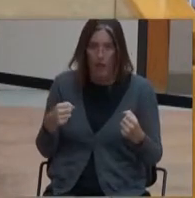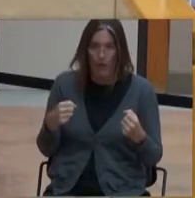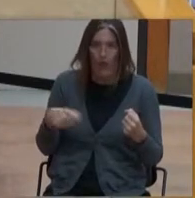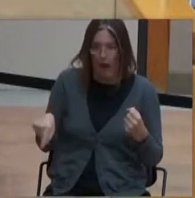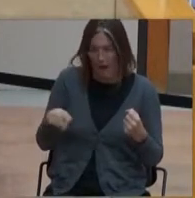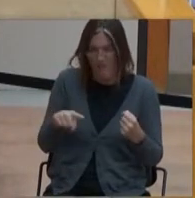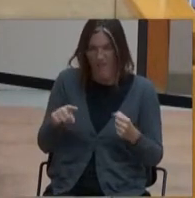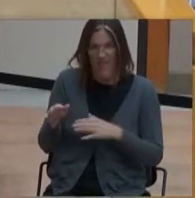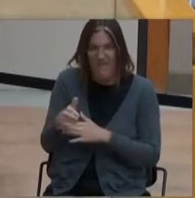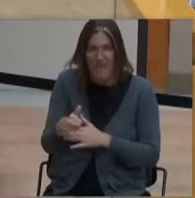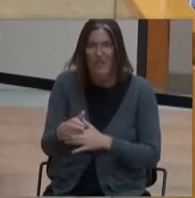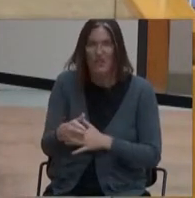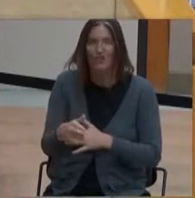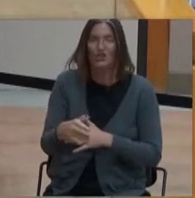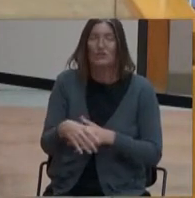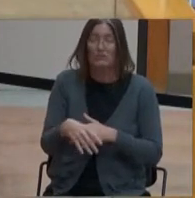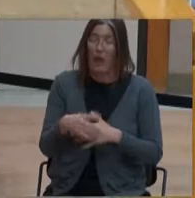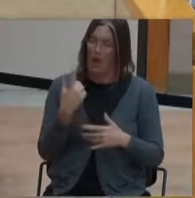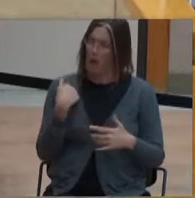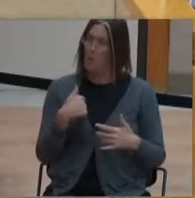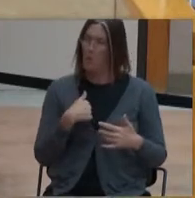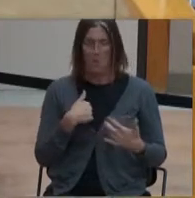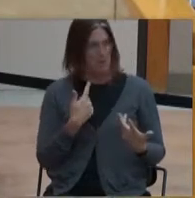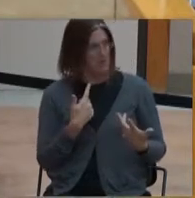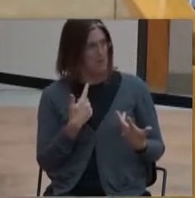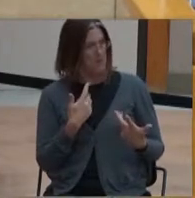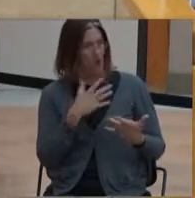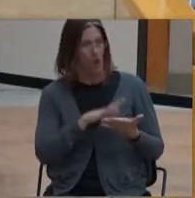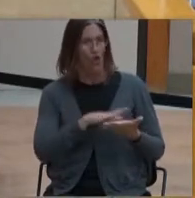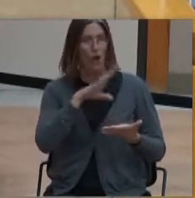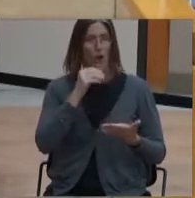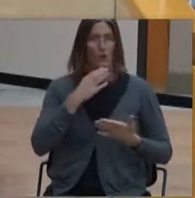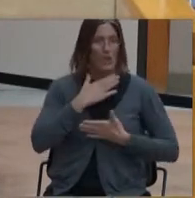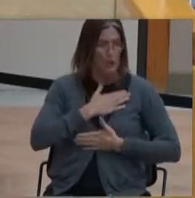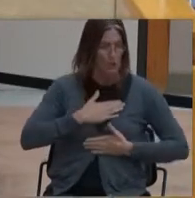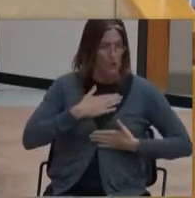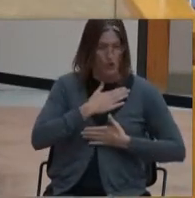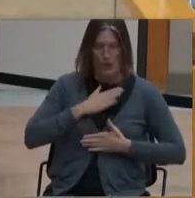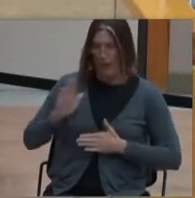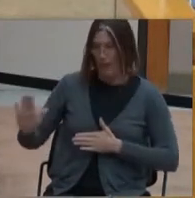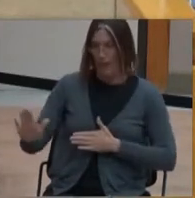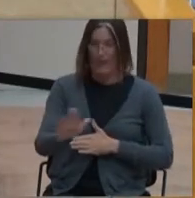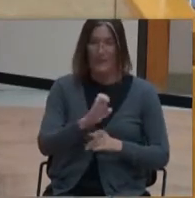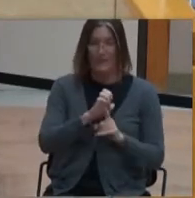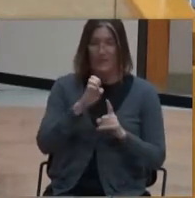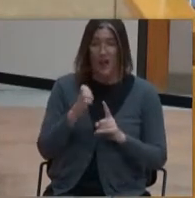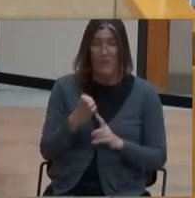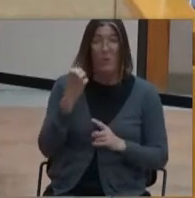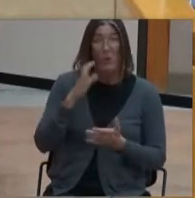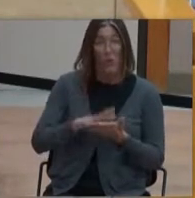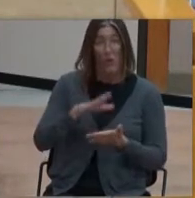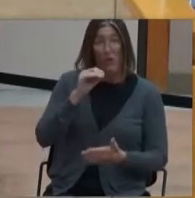and appreciate this environment that is on the brink of harmful changes as a result of human activities."